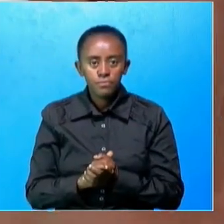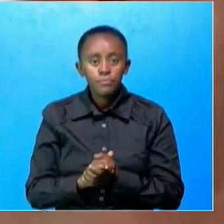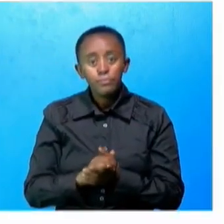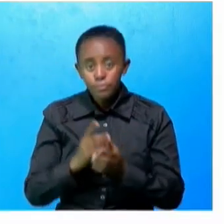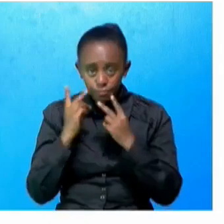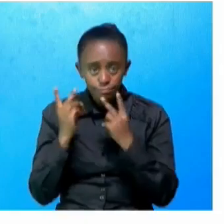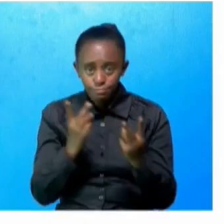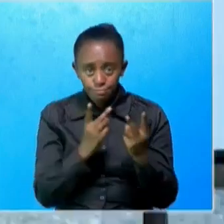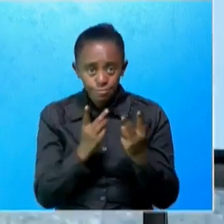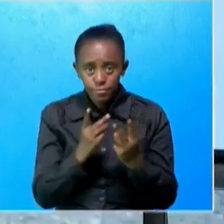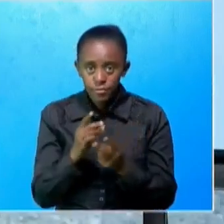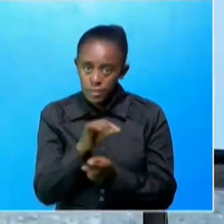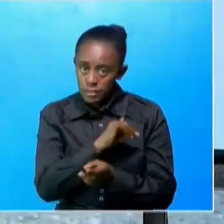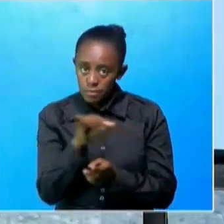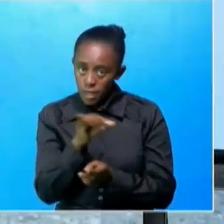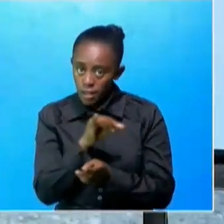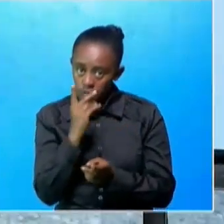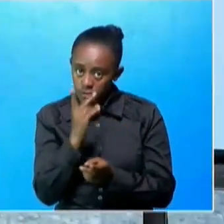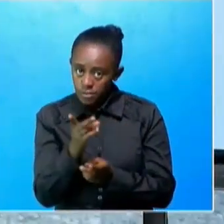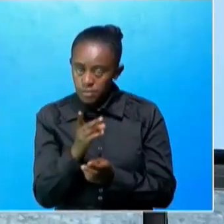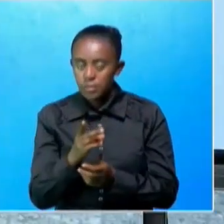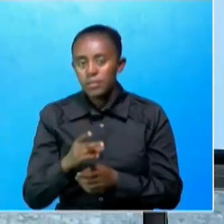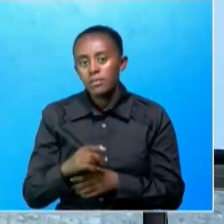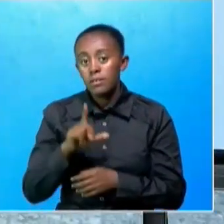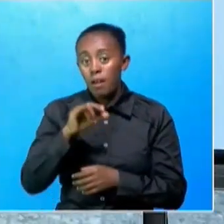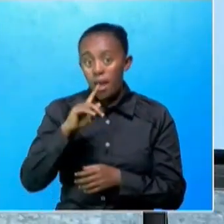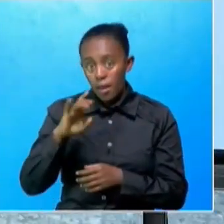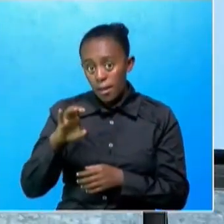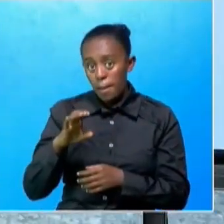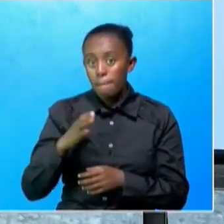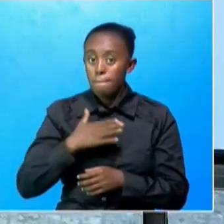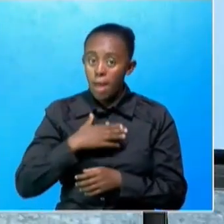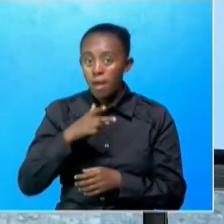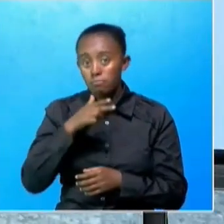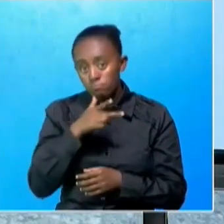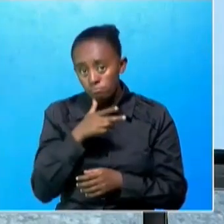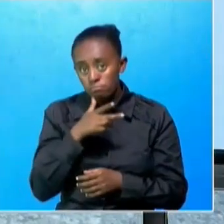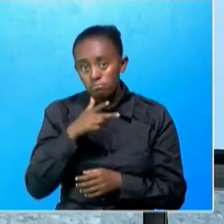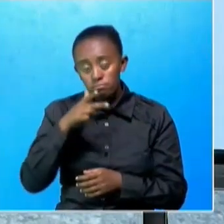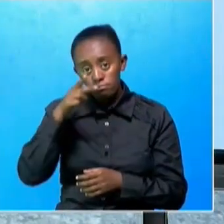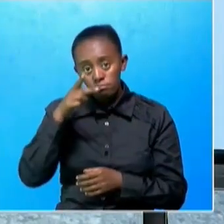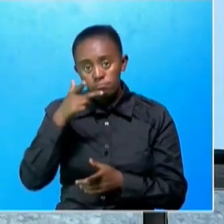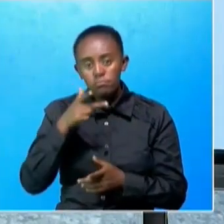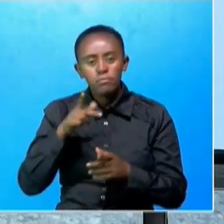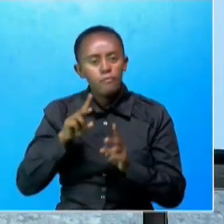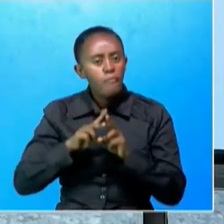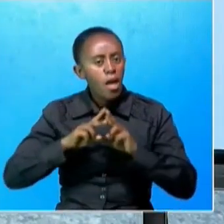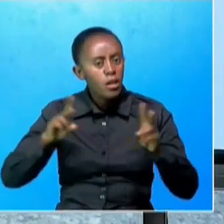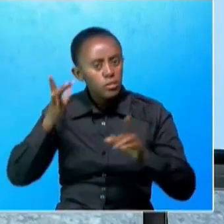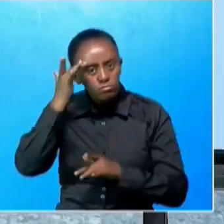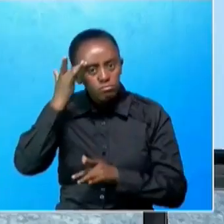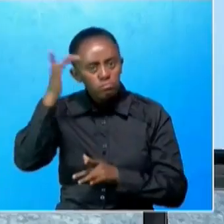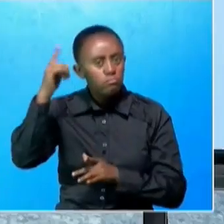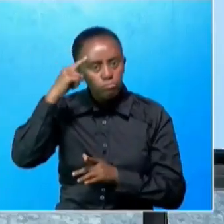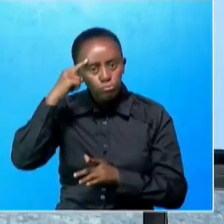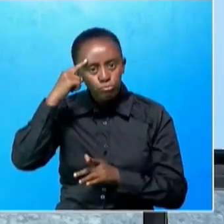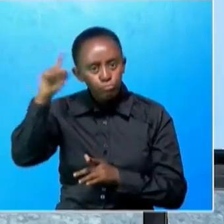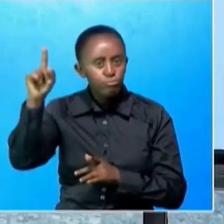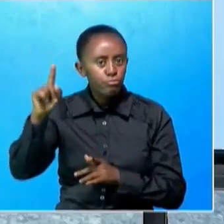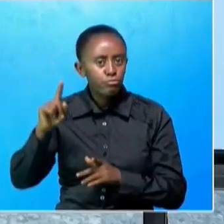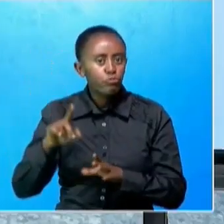Look, their similarity. Like my brother, my sister is a very intelligent student. This means that they are